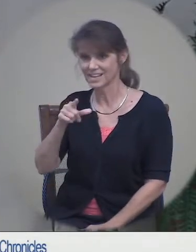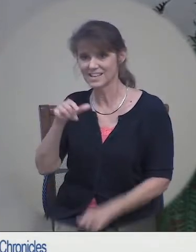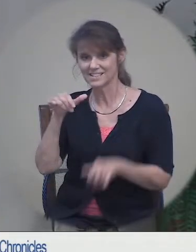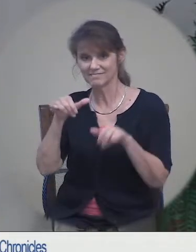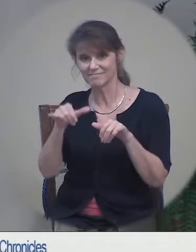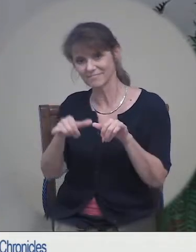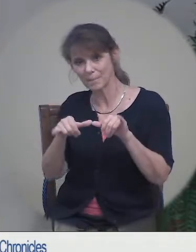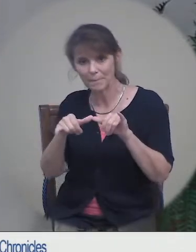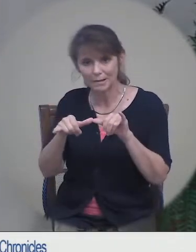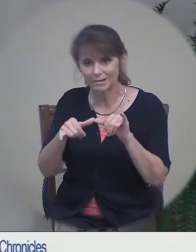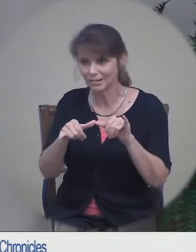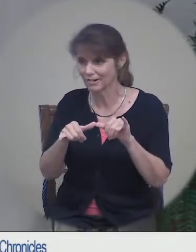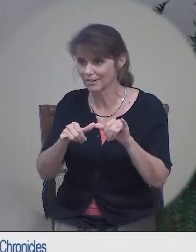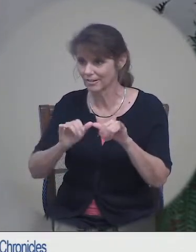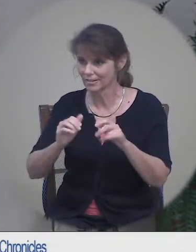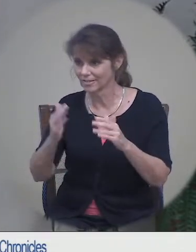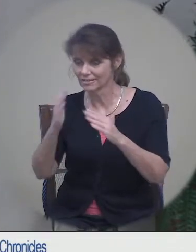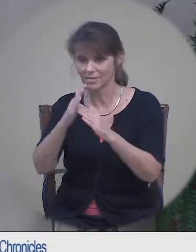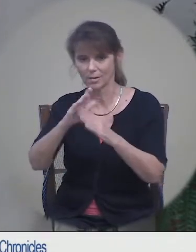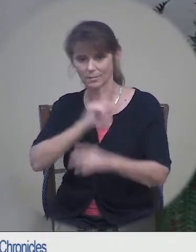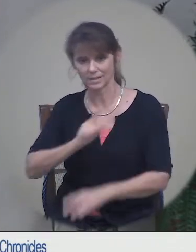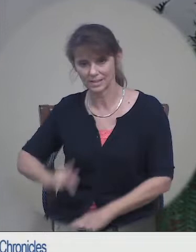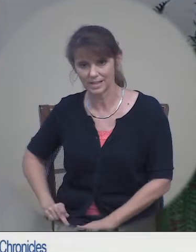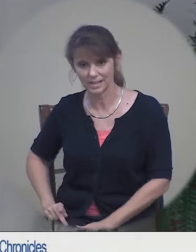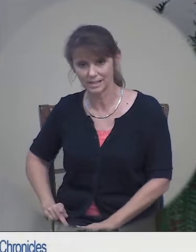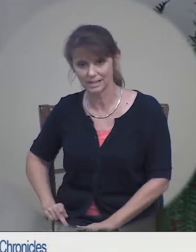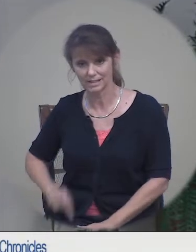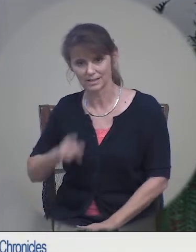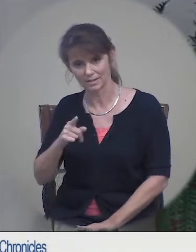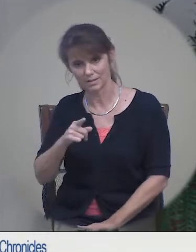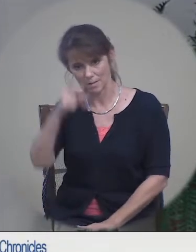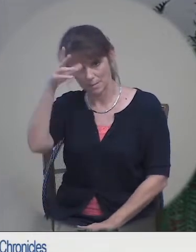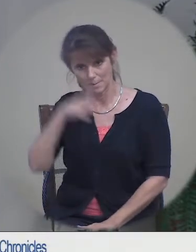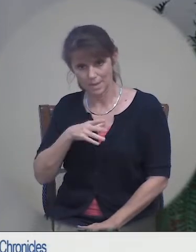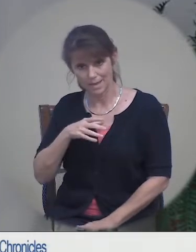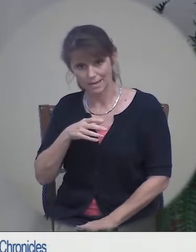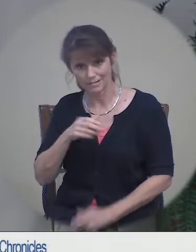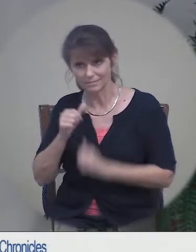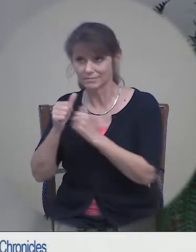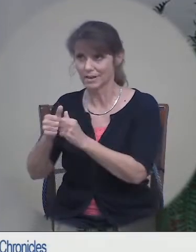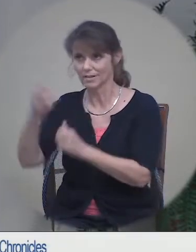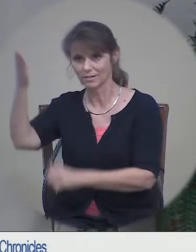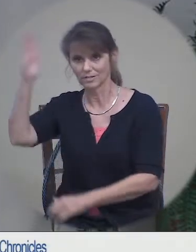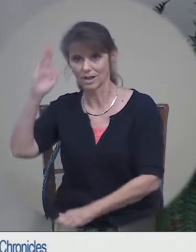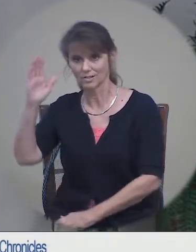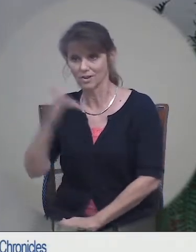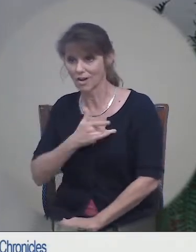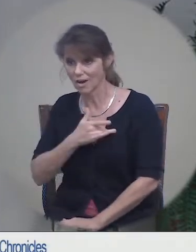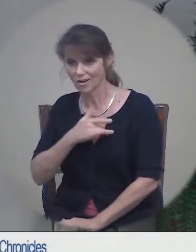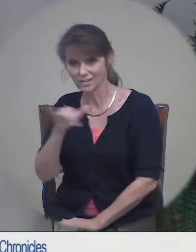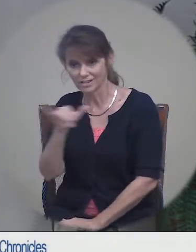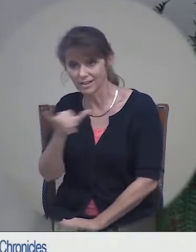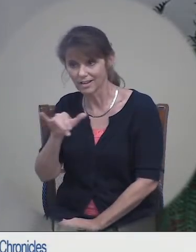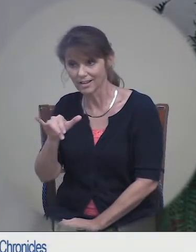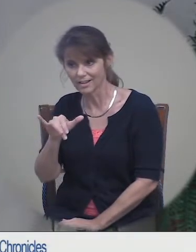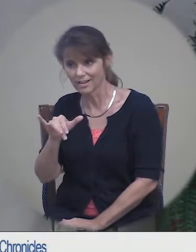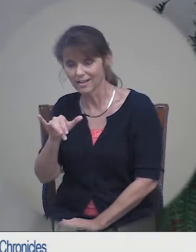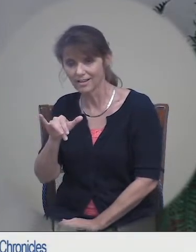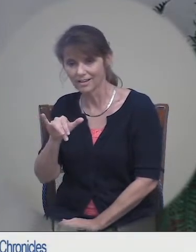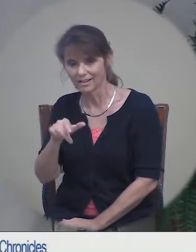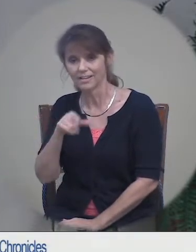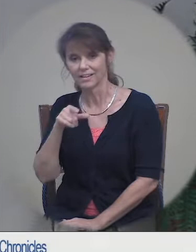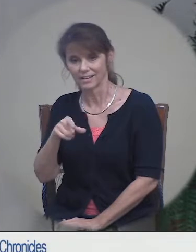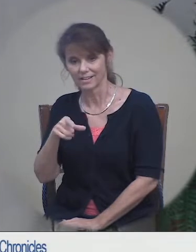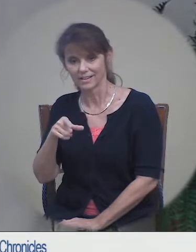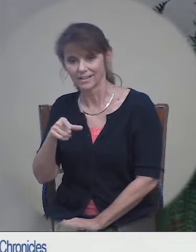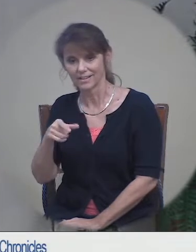and 2nd Kings and even 1st and 2nd Samuel of what a man after God's own heart, a godly ruler would look like. And he said